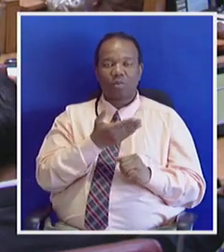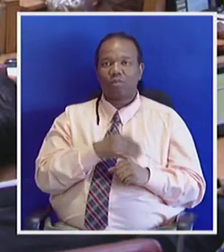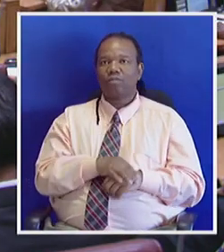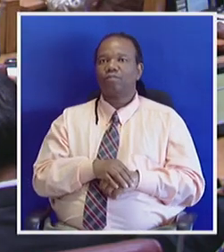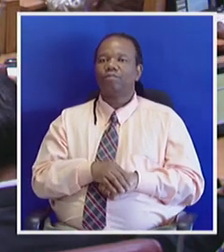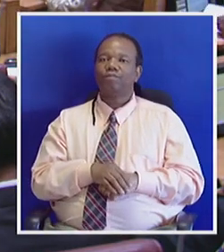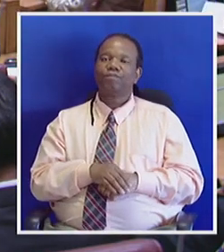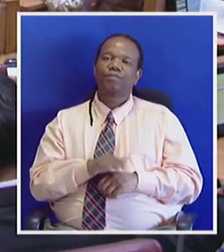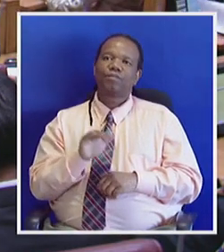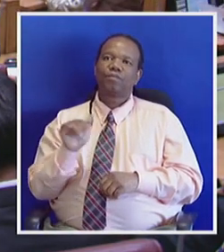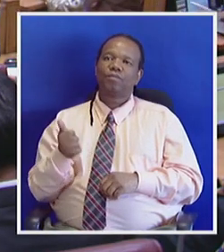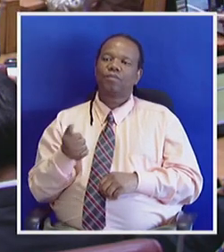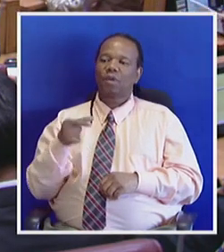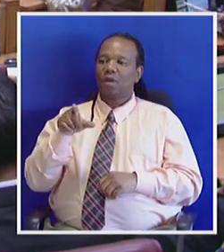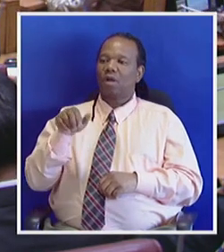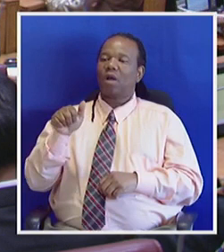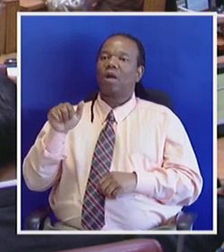The Honorable Khai.